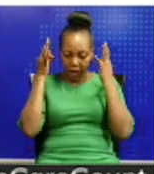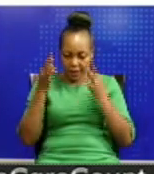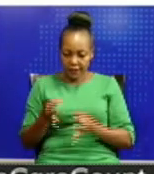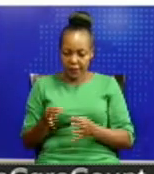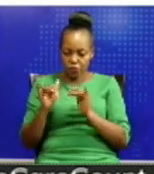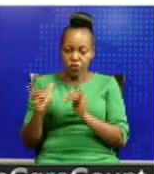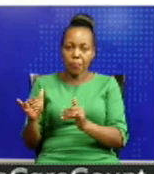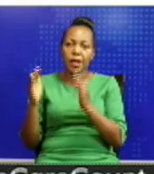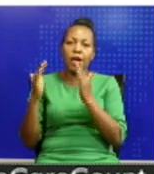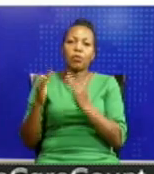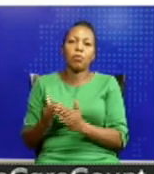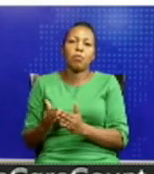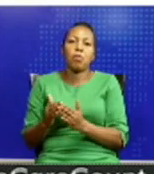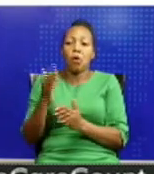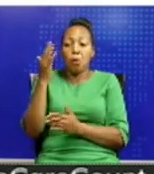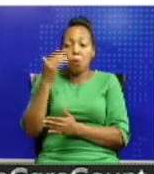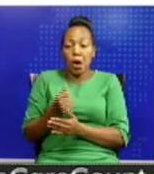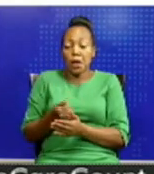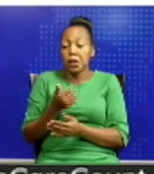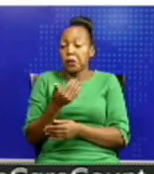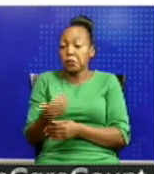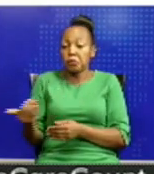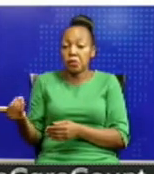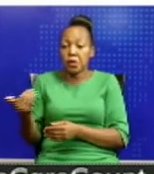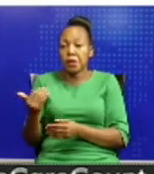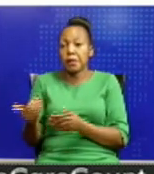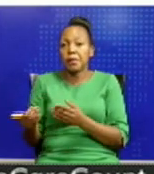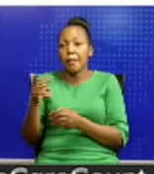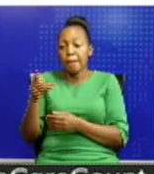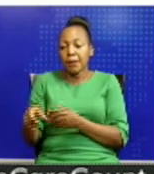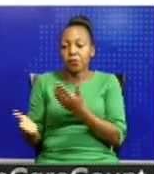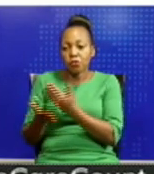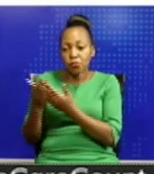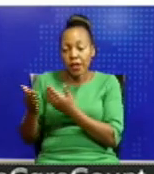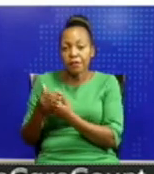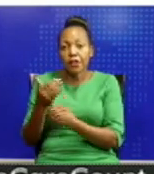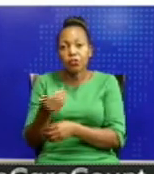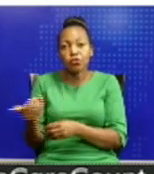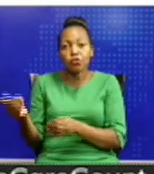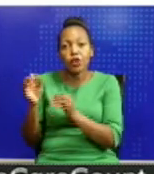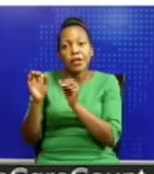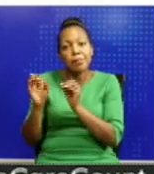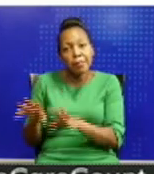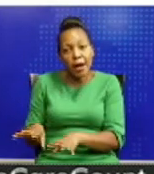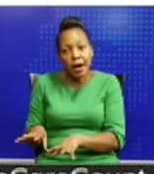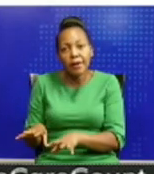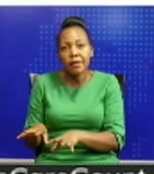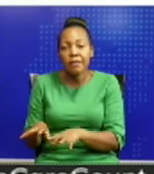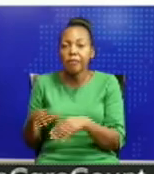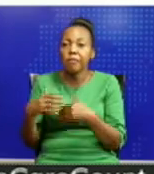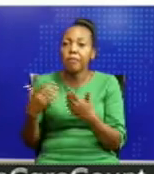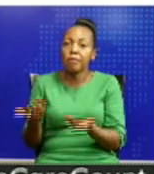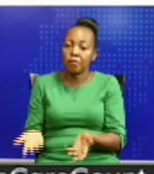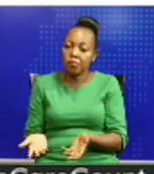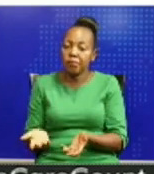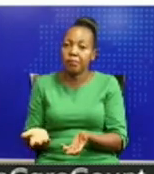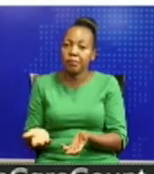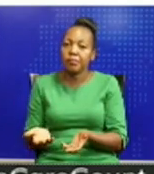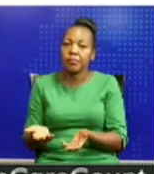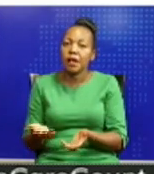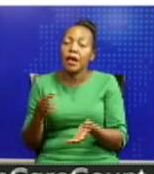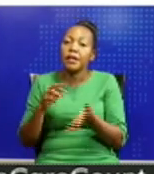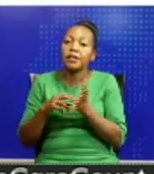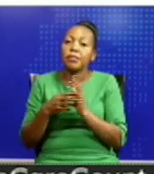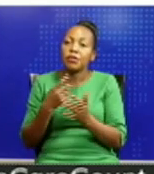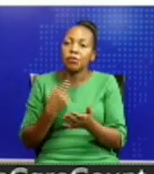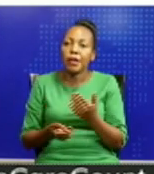at home because there is no one who is going to support me to do the kind of work that is actually done by some people when I'm at work,